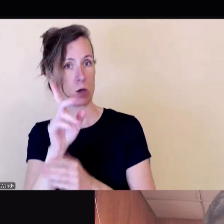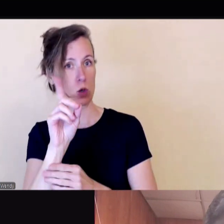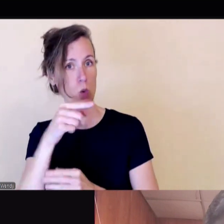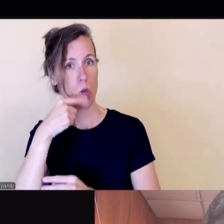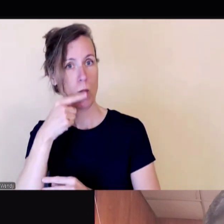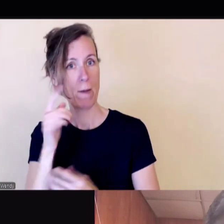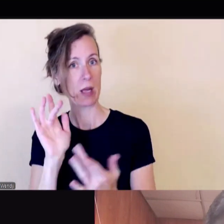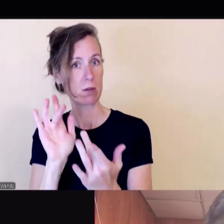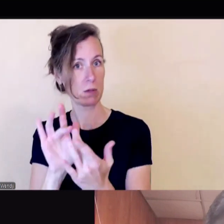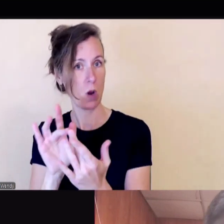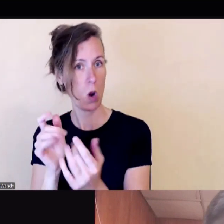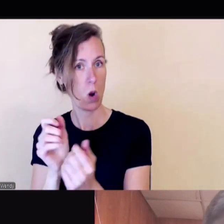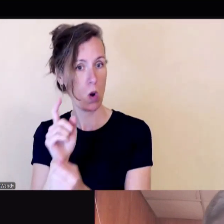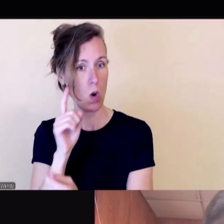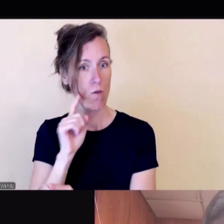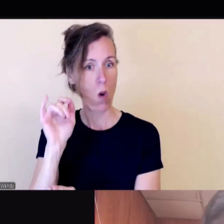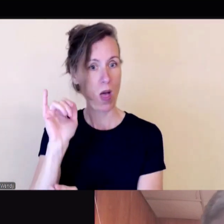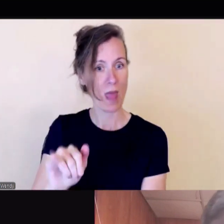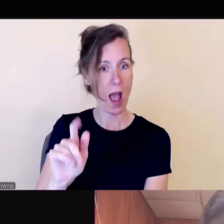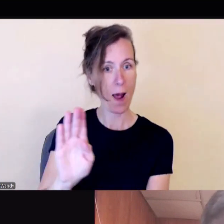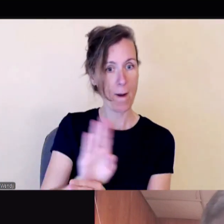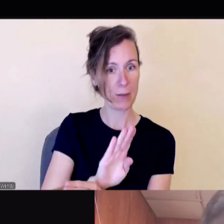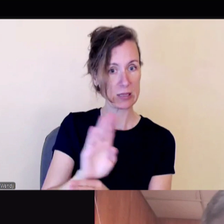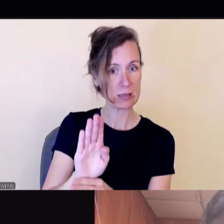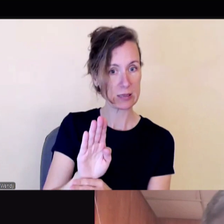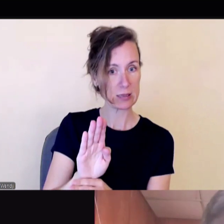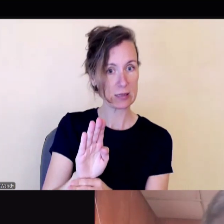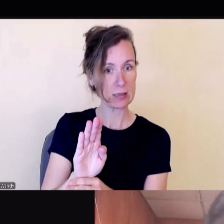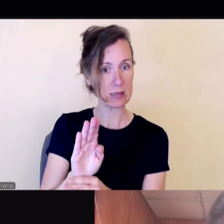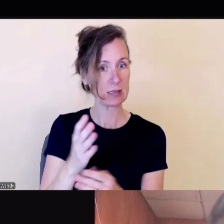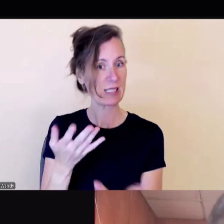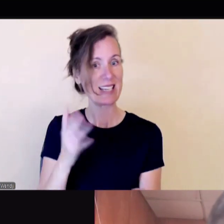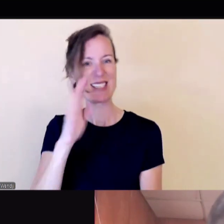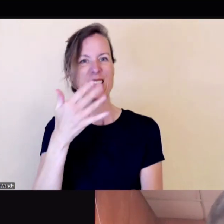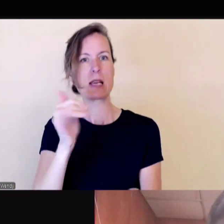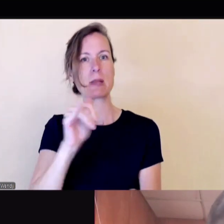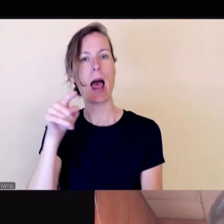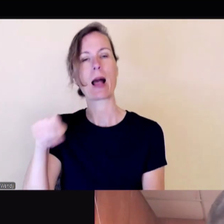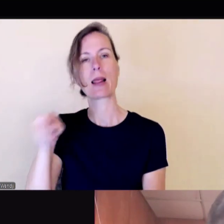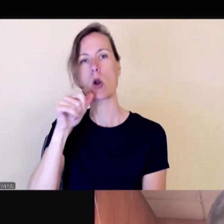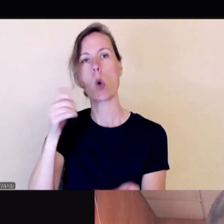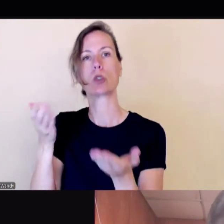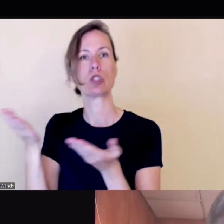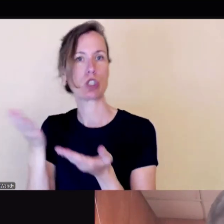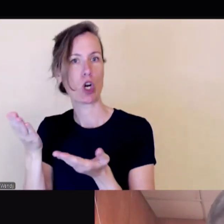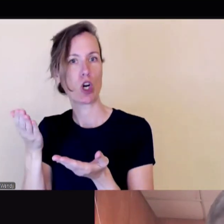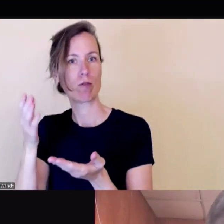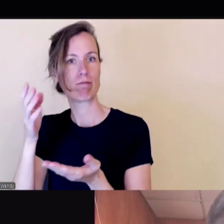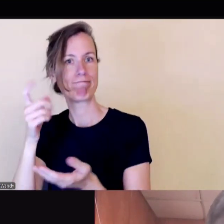say, as it relates to investigations, if the person